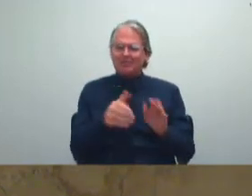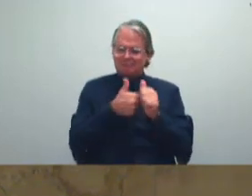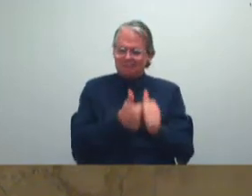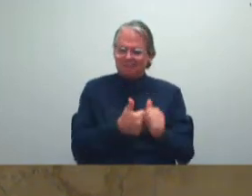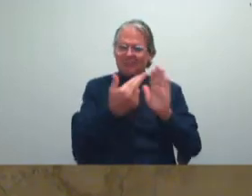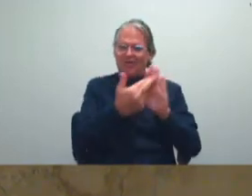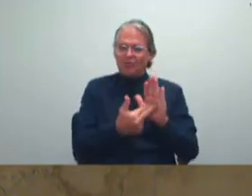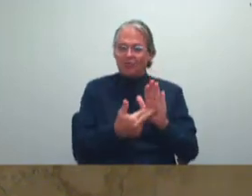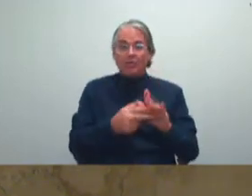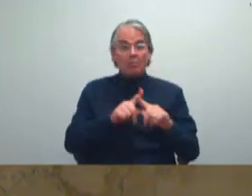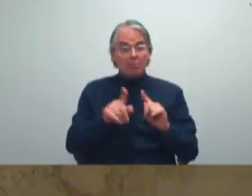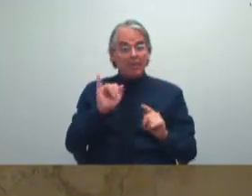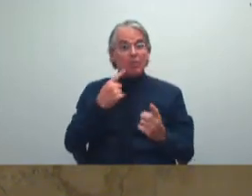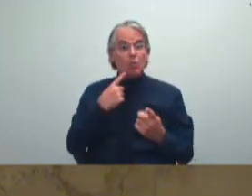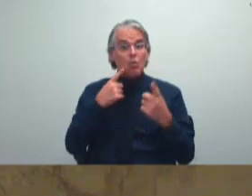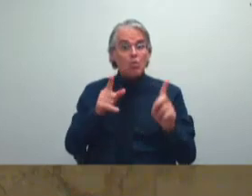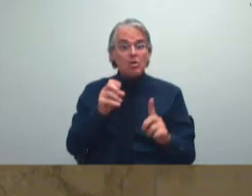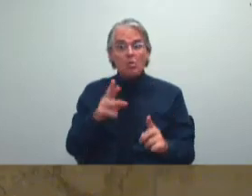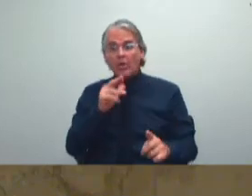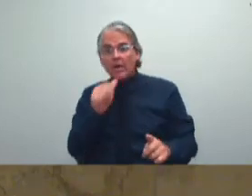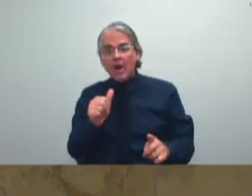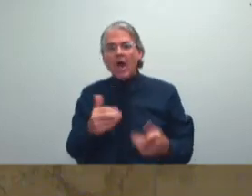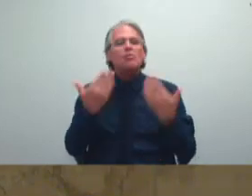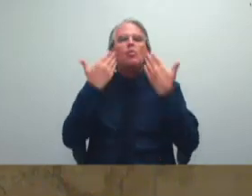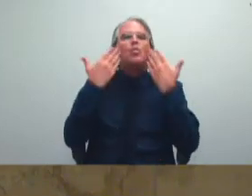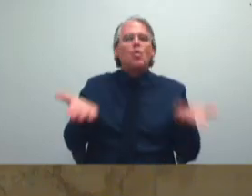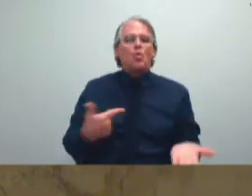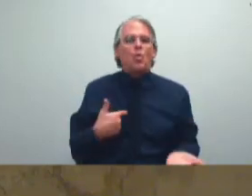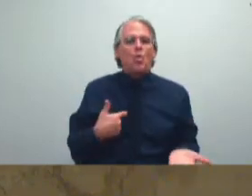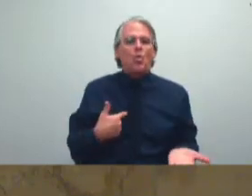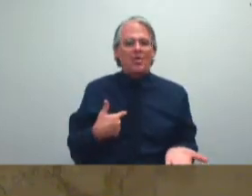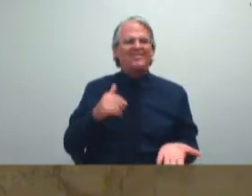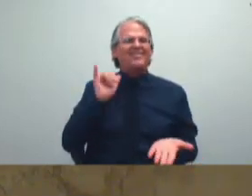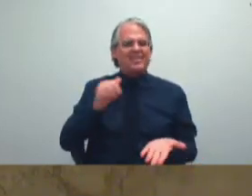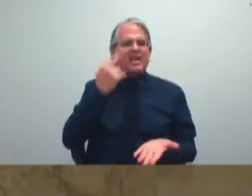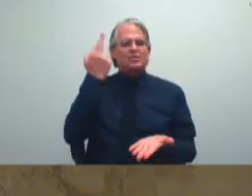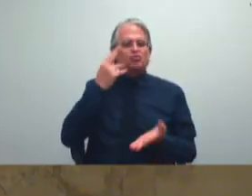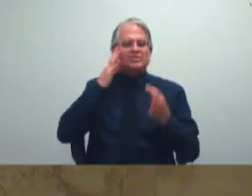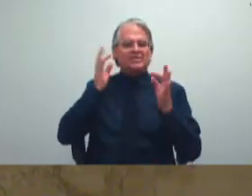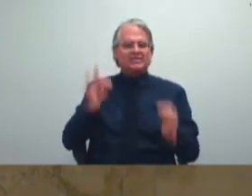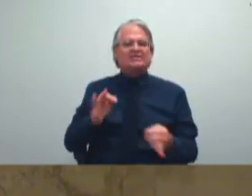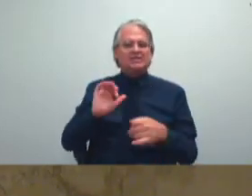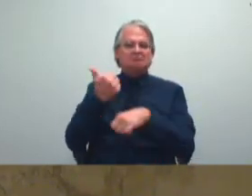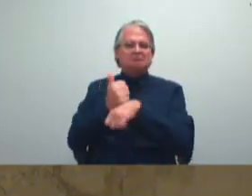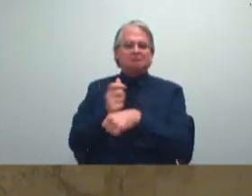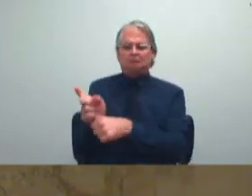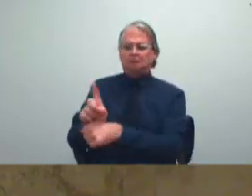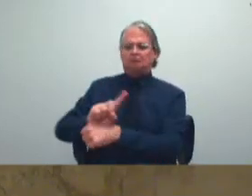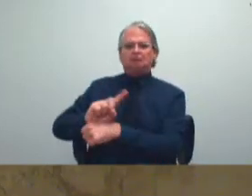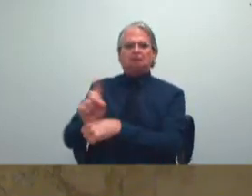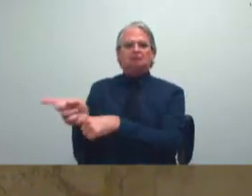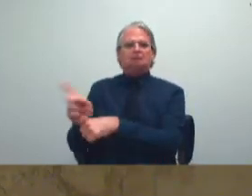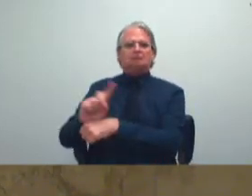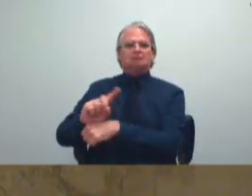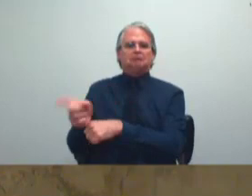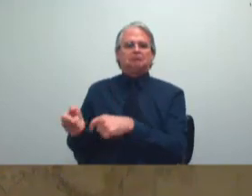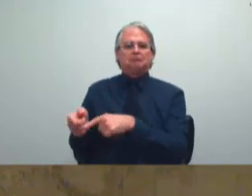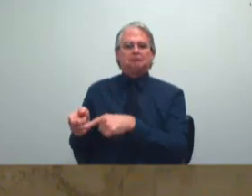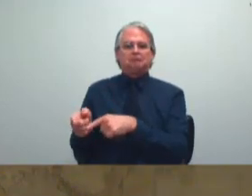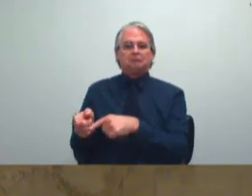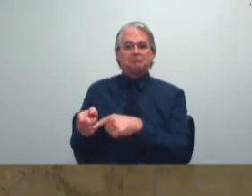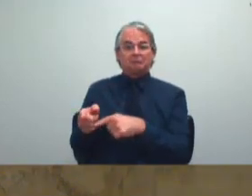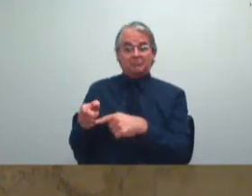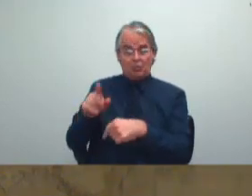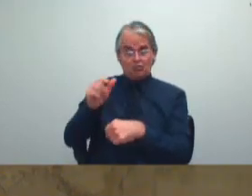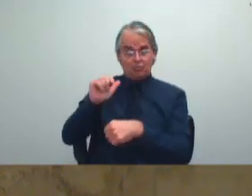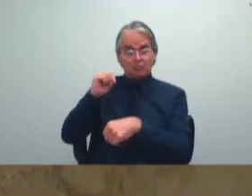that data came into play, and that's exactly why we came up with this. This wasn't anything for, school districts or other agencies